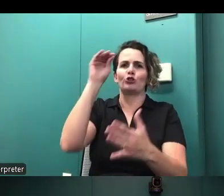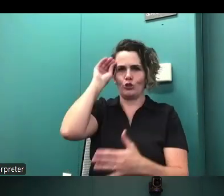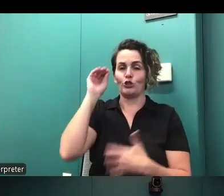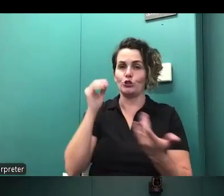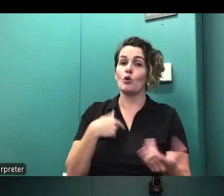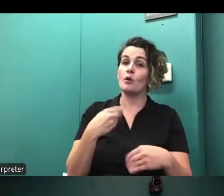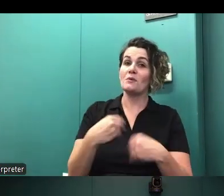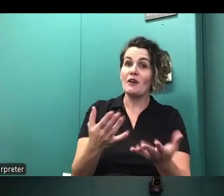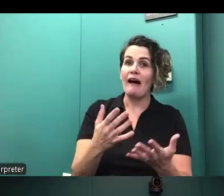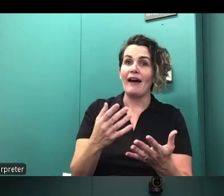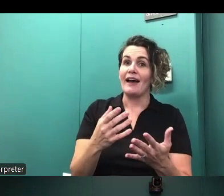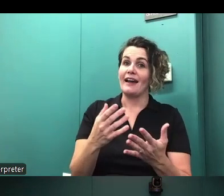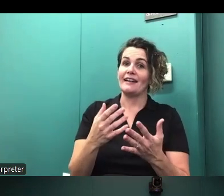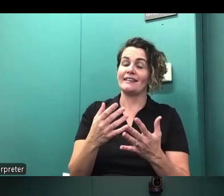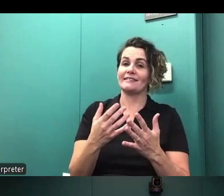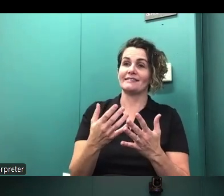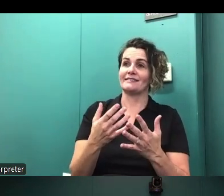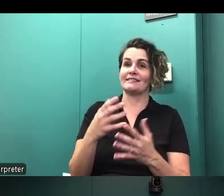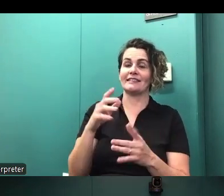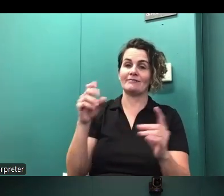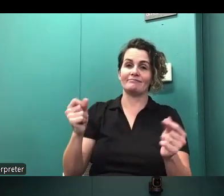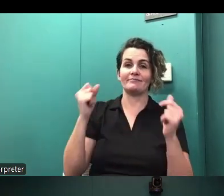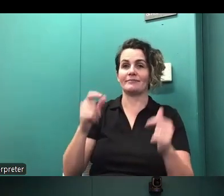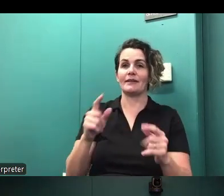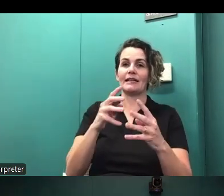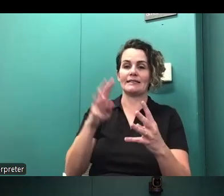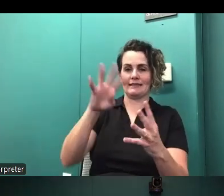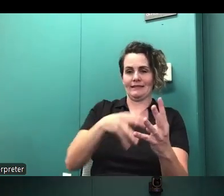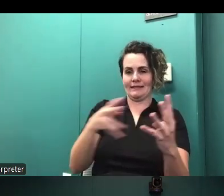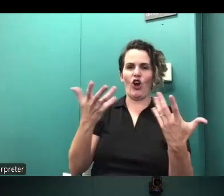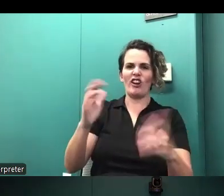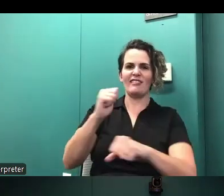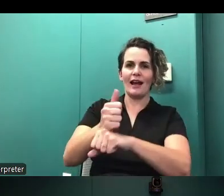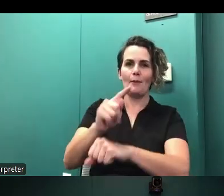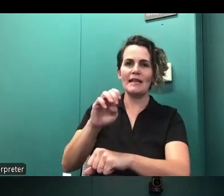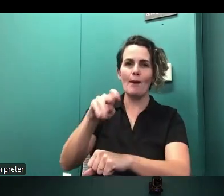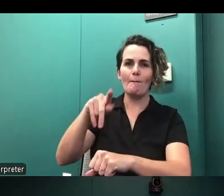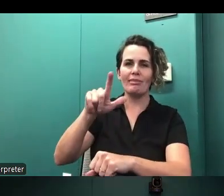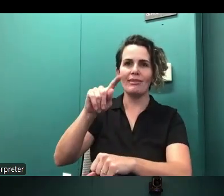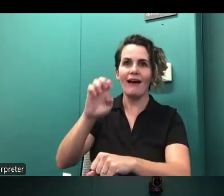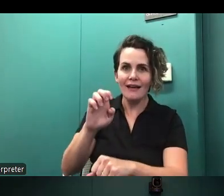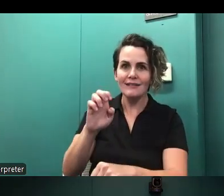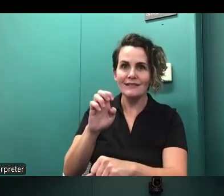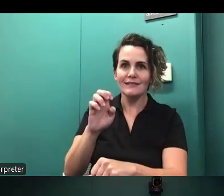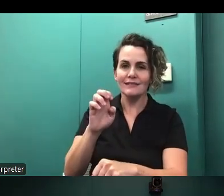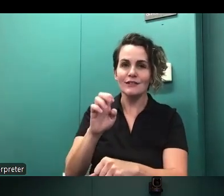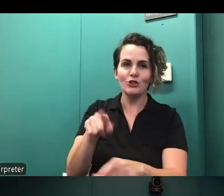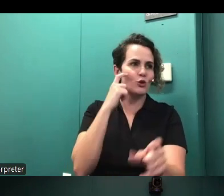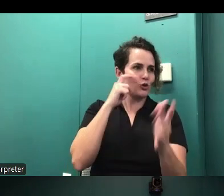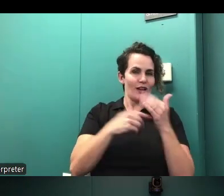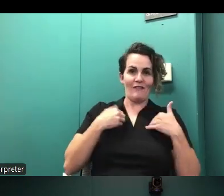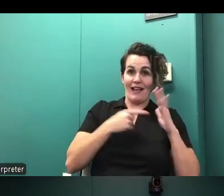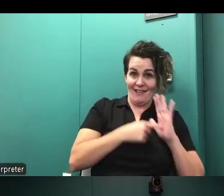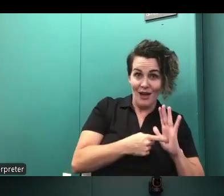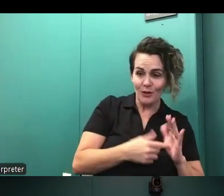provide templates for you. So when you get the presentation, you'll notice that we're going to have some examples, but the very next slide says templates. So